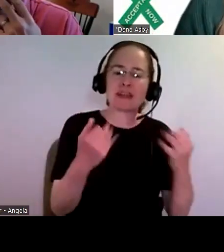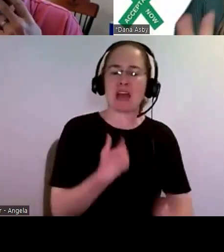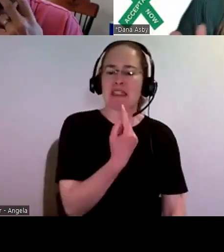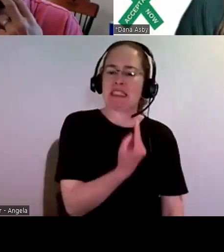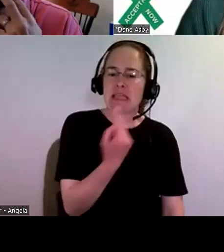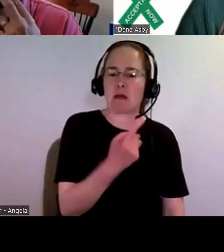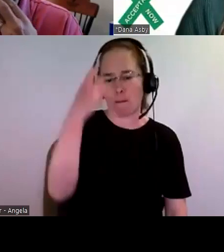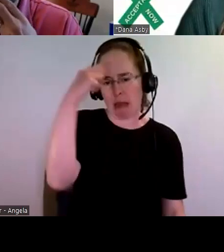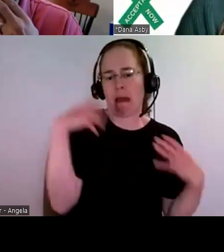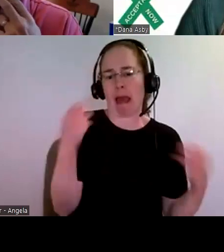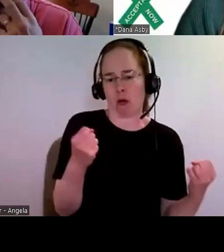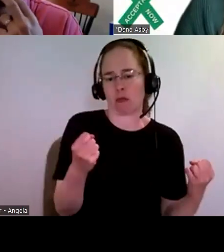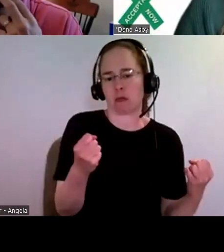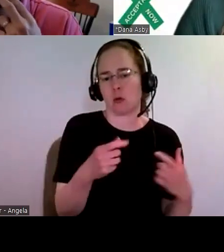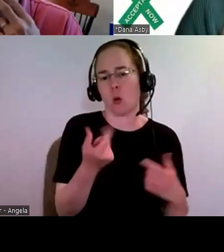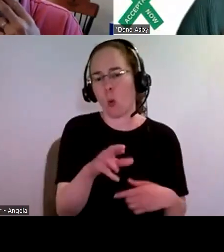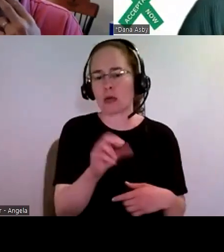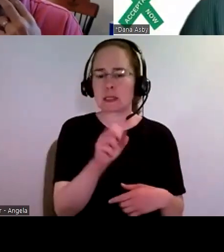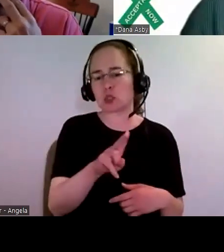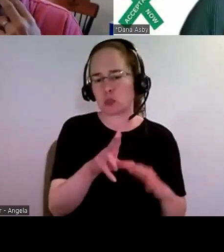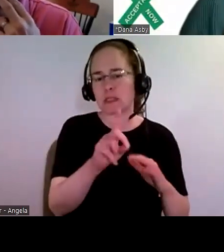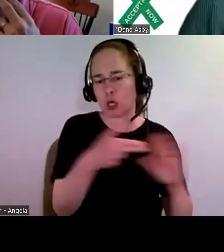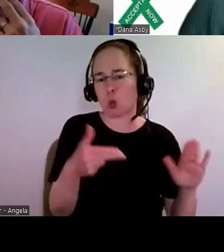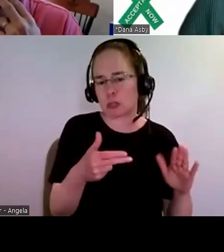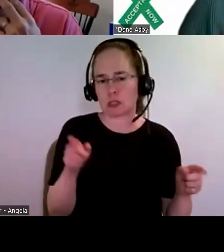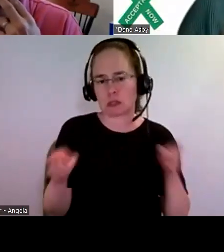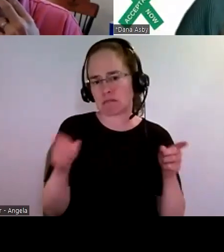single mental health or substance use diagnoses.